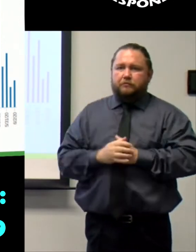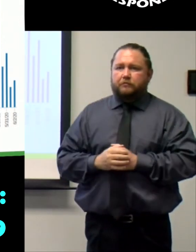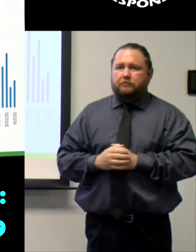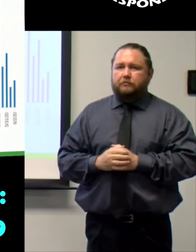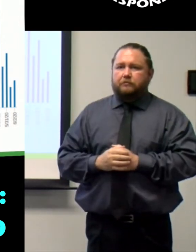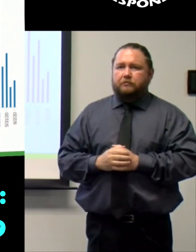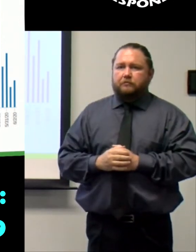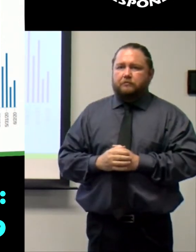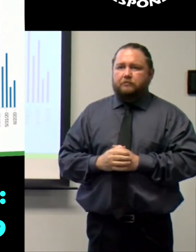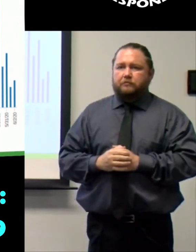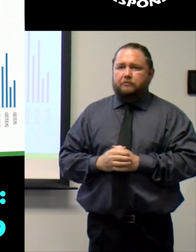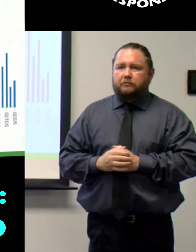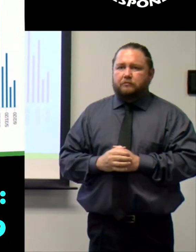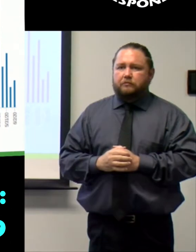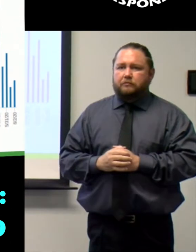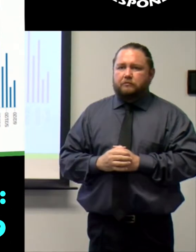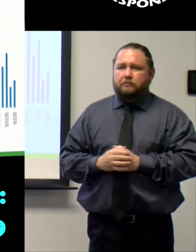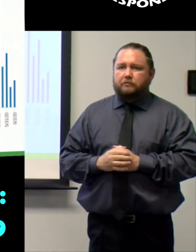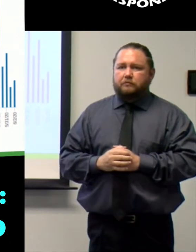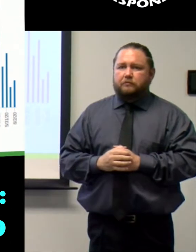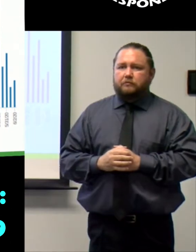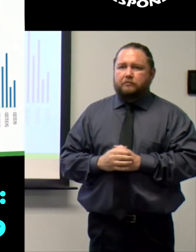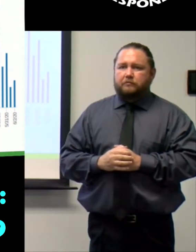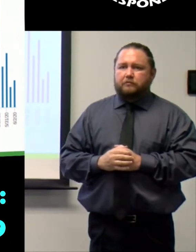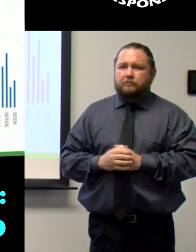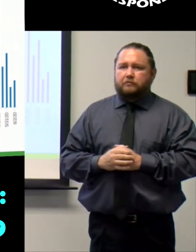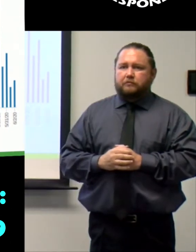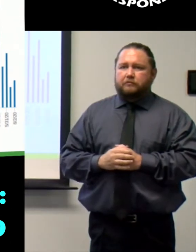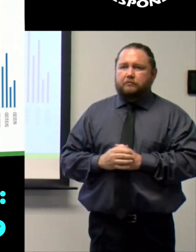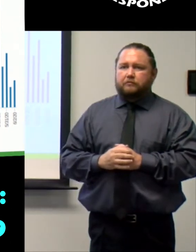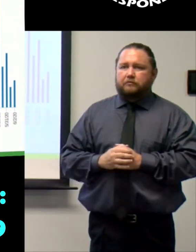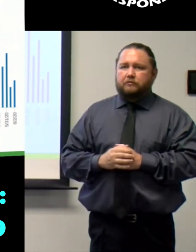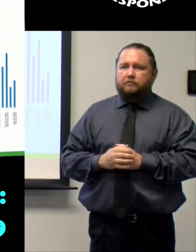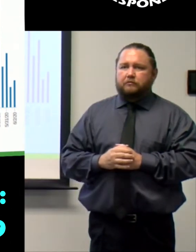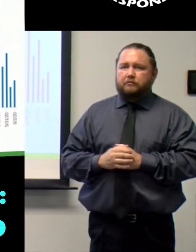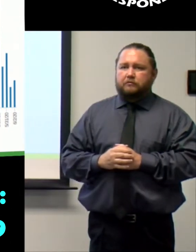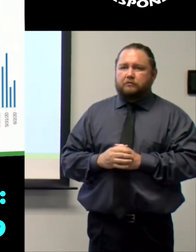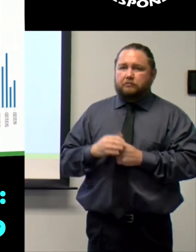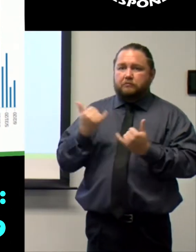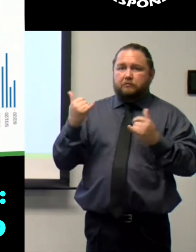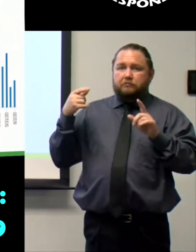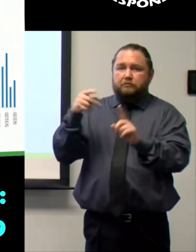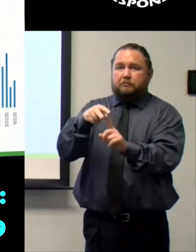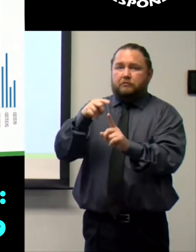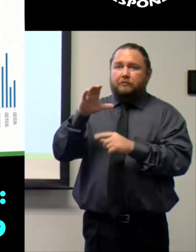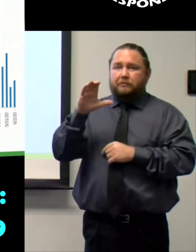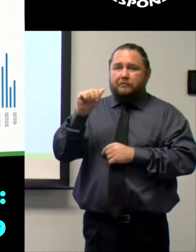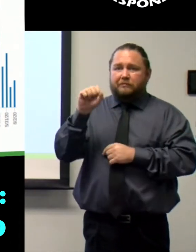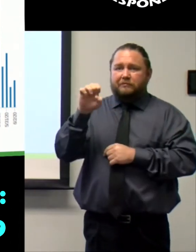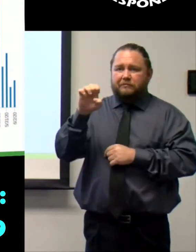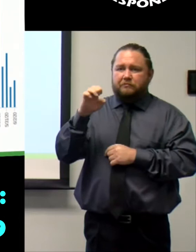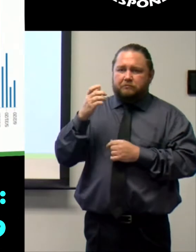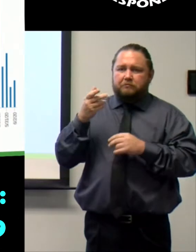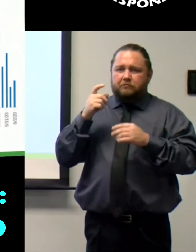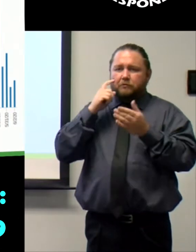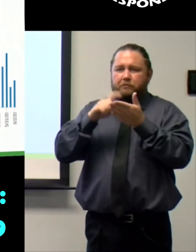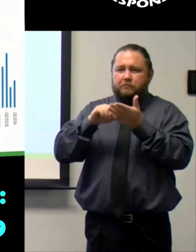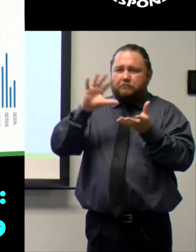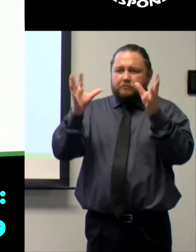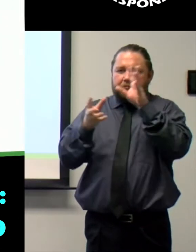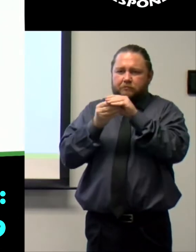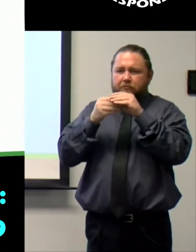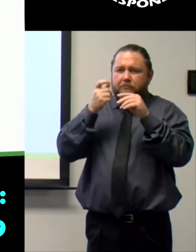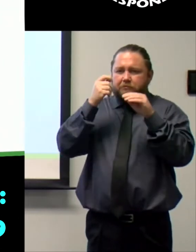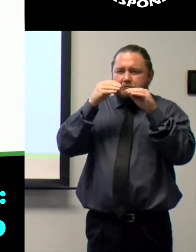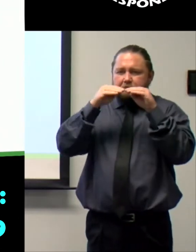around 10 or a little more or a little less. Now the next slide shows